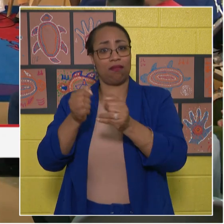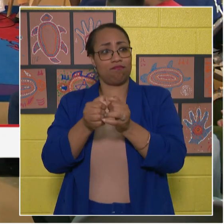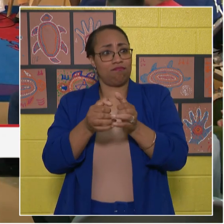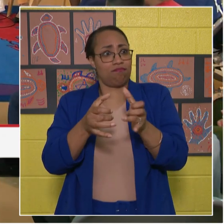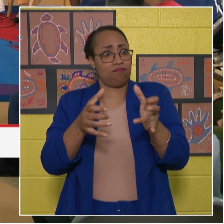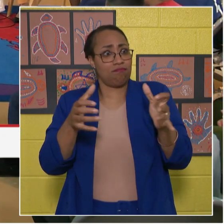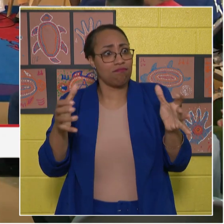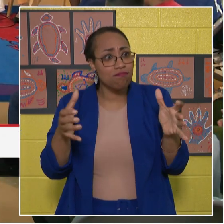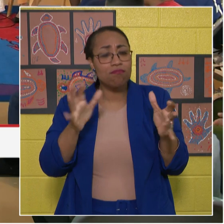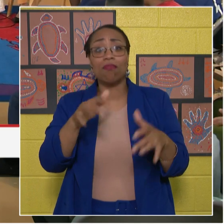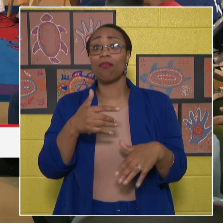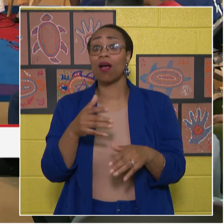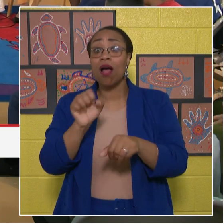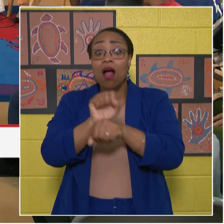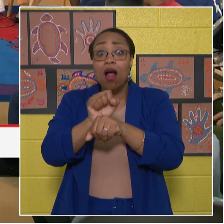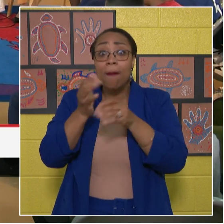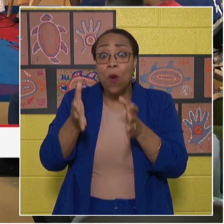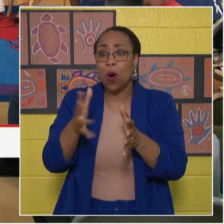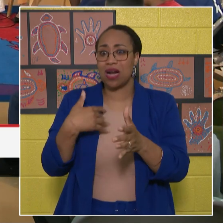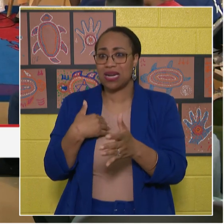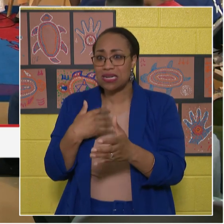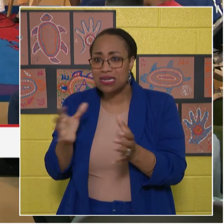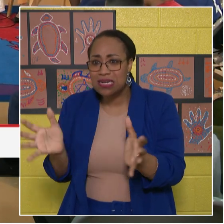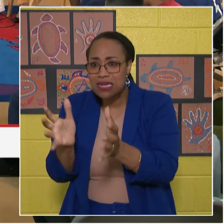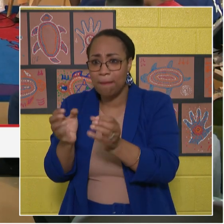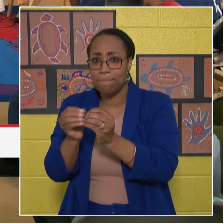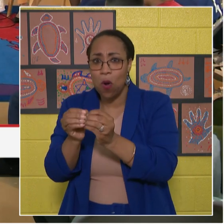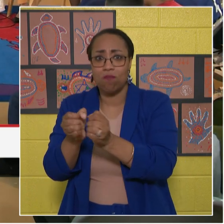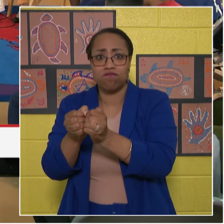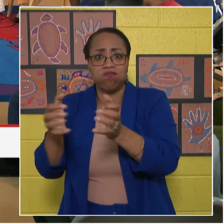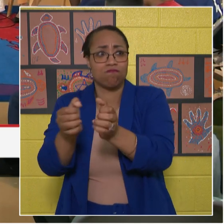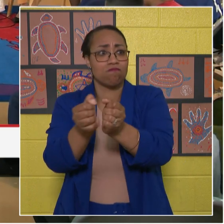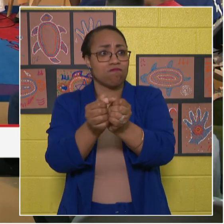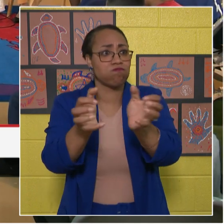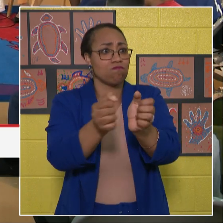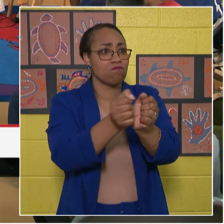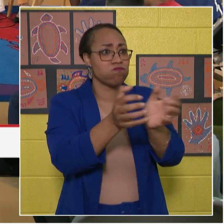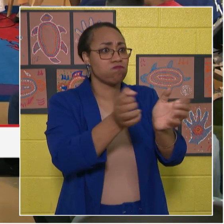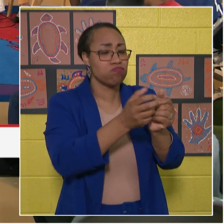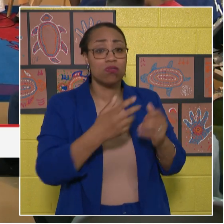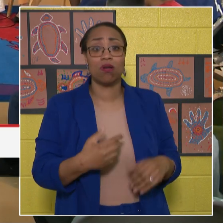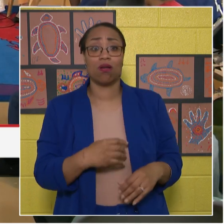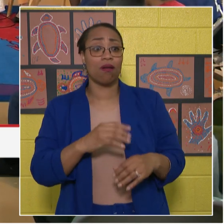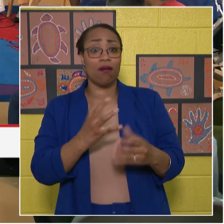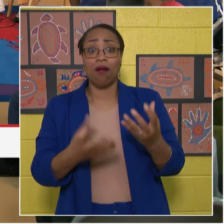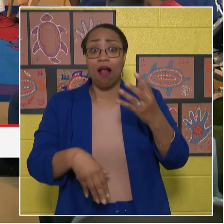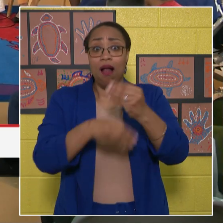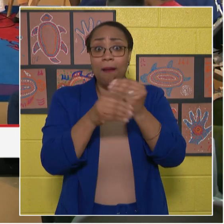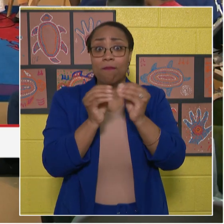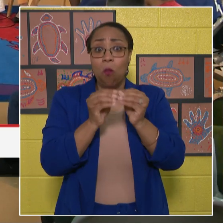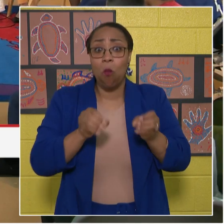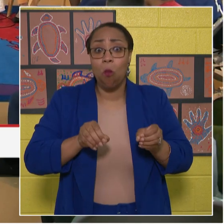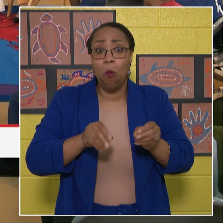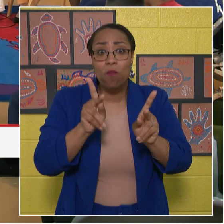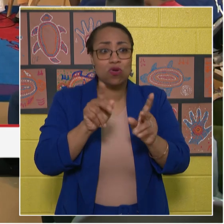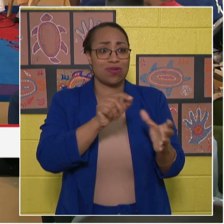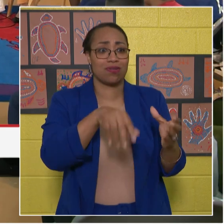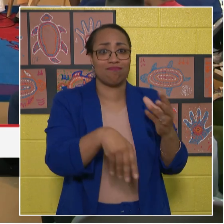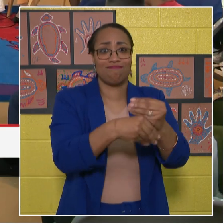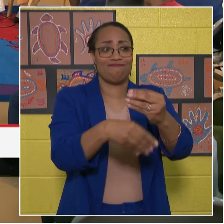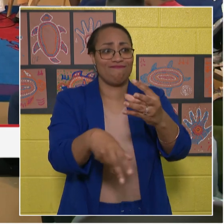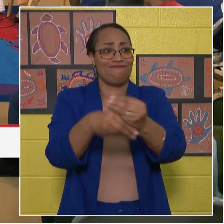agenda for all 8 wards, including wards that hadn't had as much